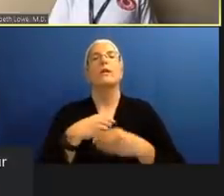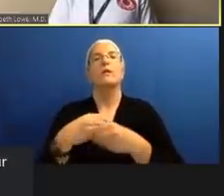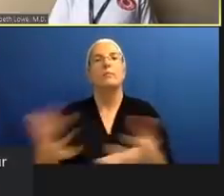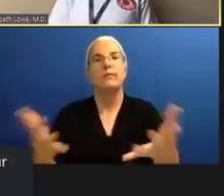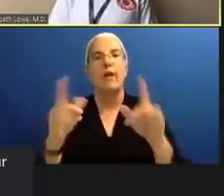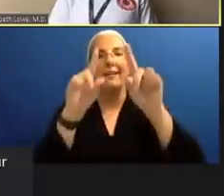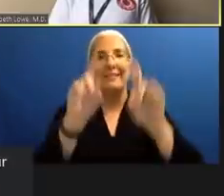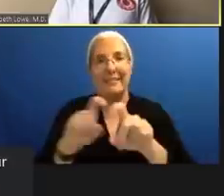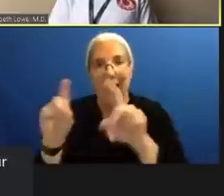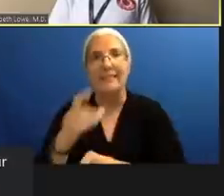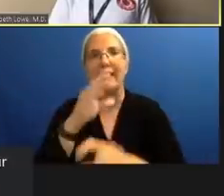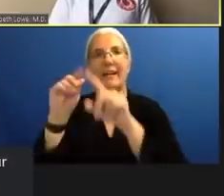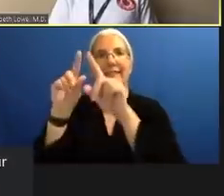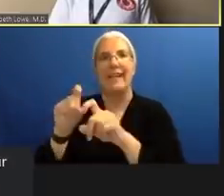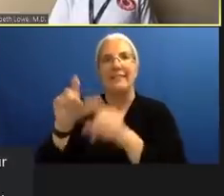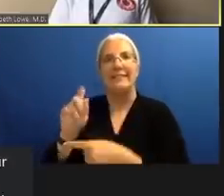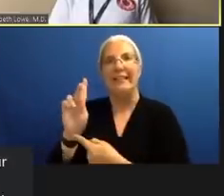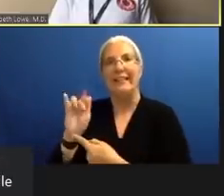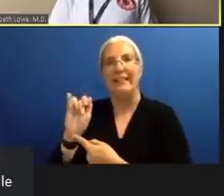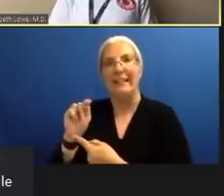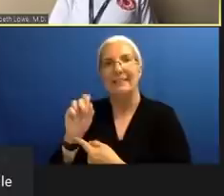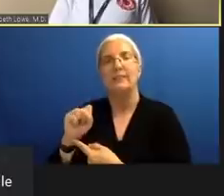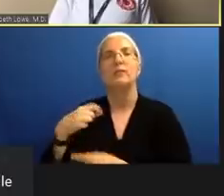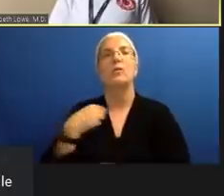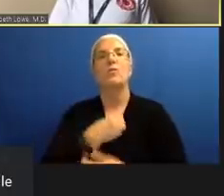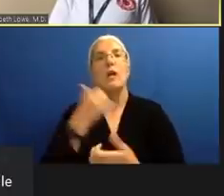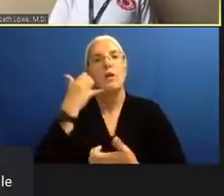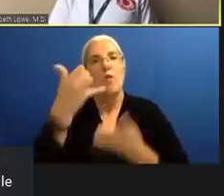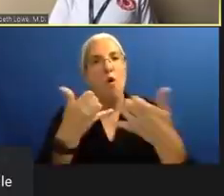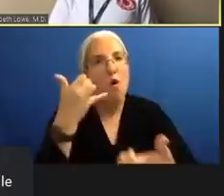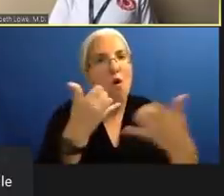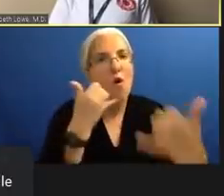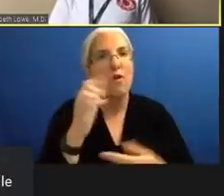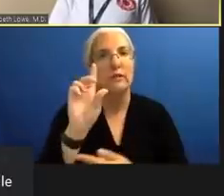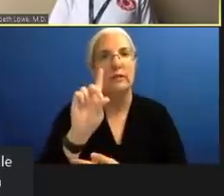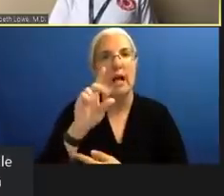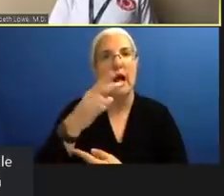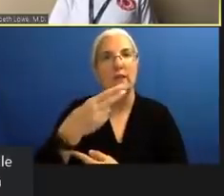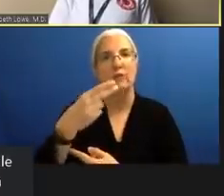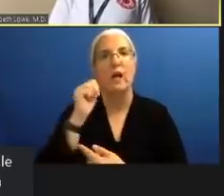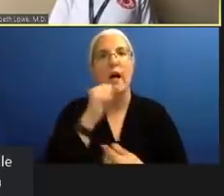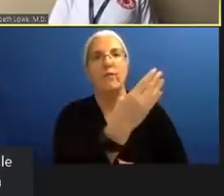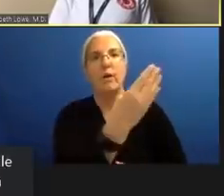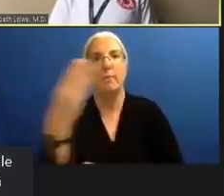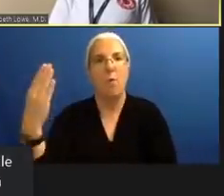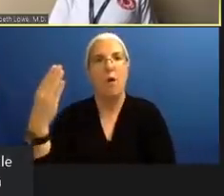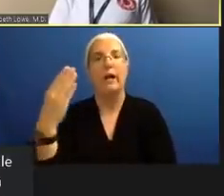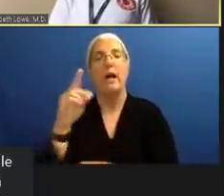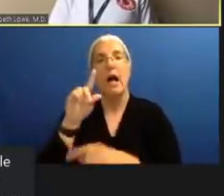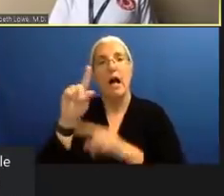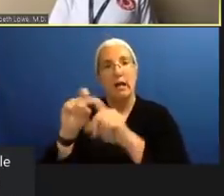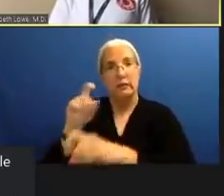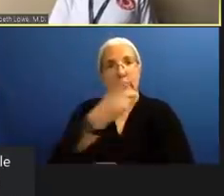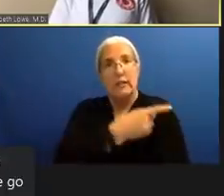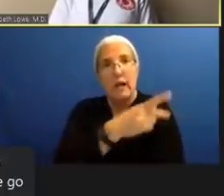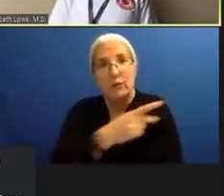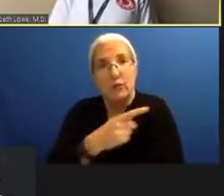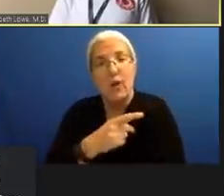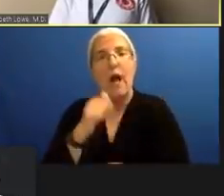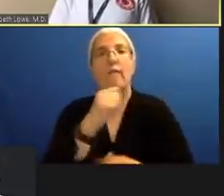morning, a huddle phone call with the Department of Public Health and our Kaiser Permanente team members. And we go over who's heard